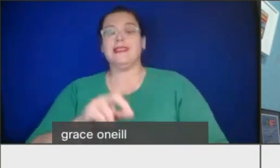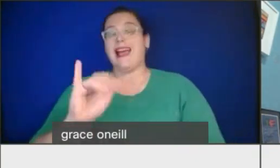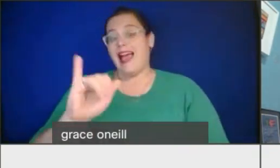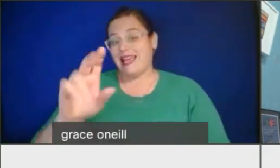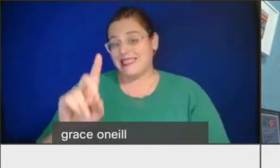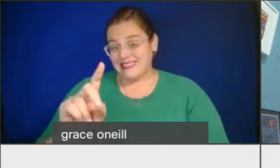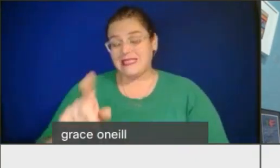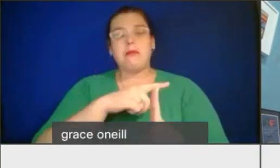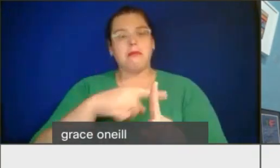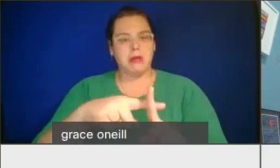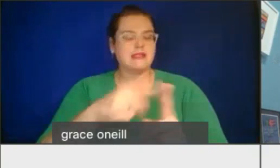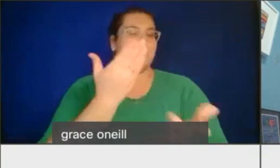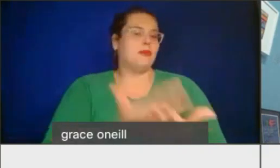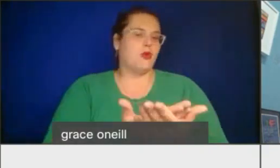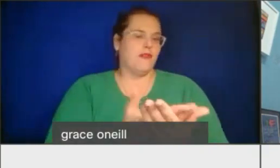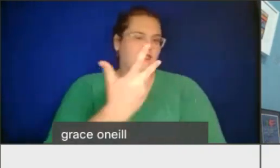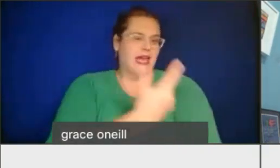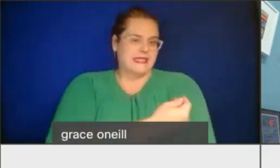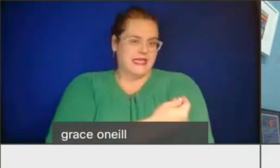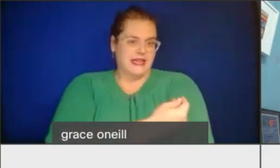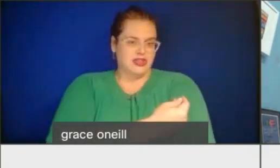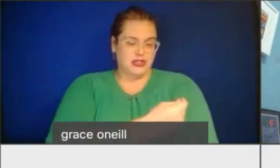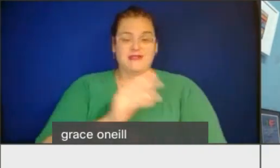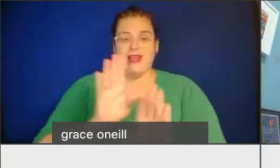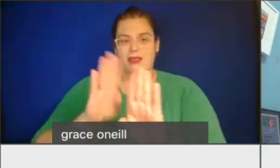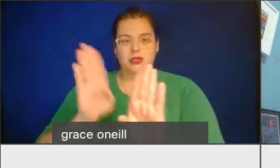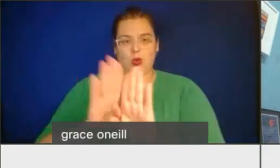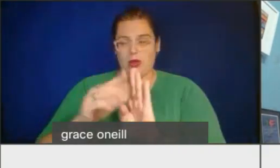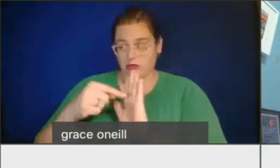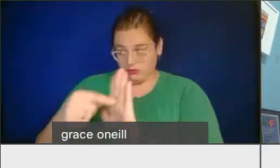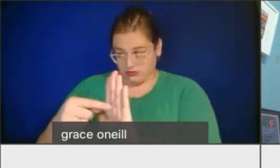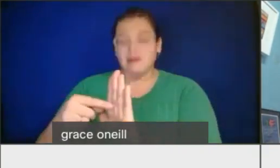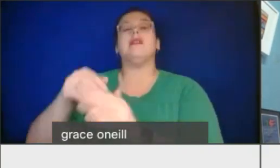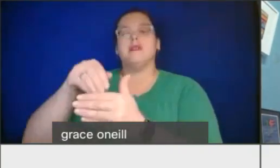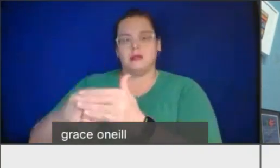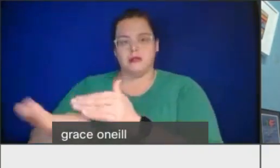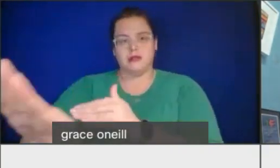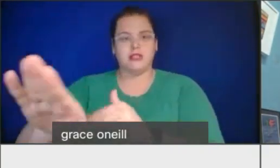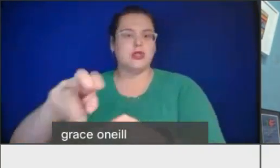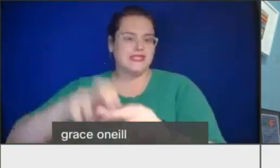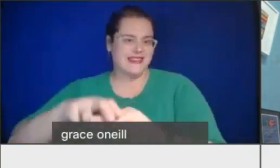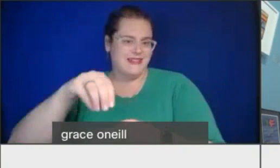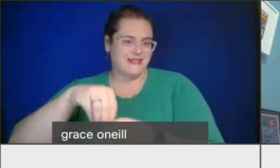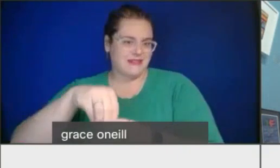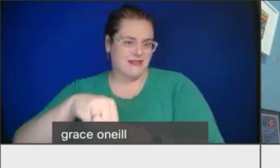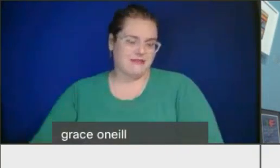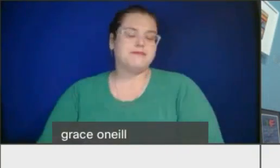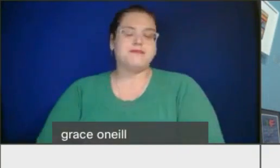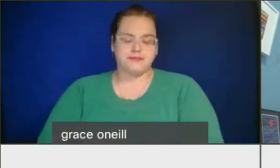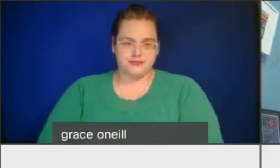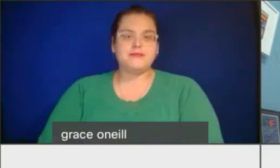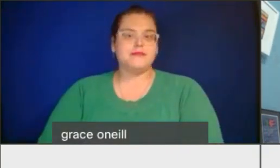of vaccination in order to enter and sit inside. Restaurants and